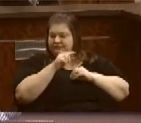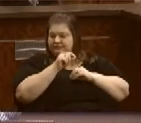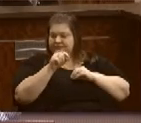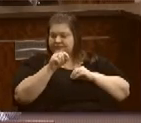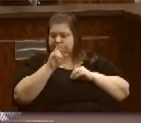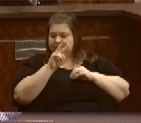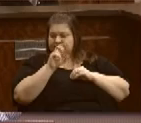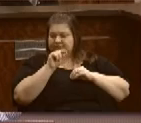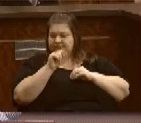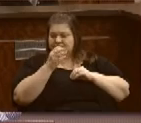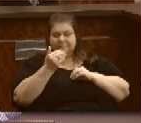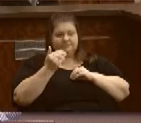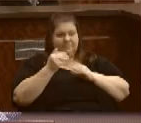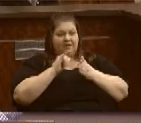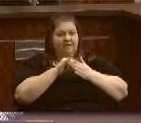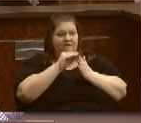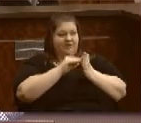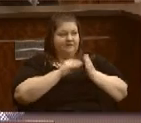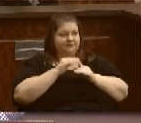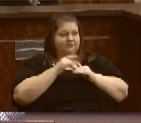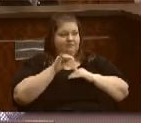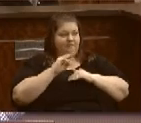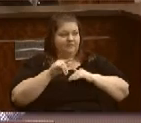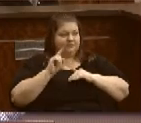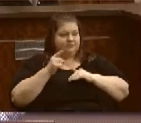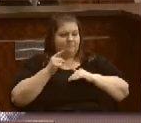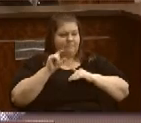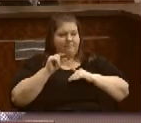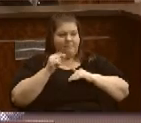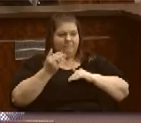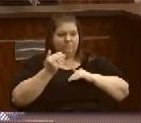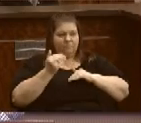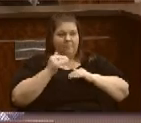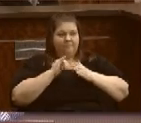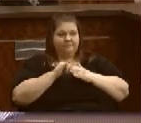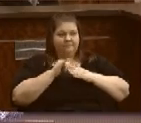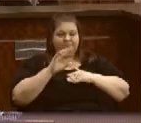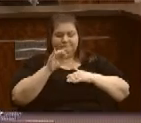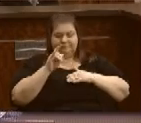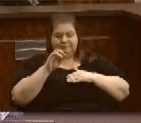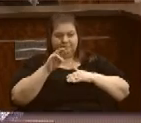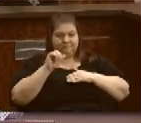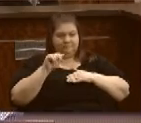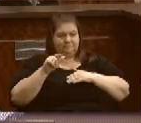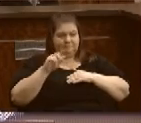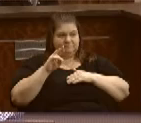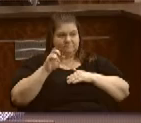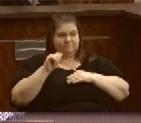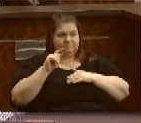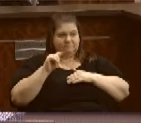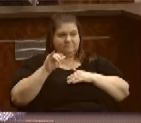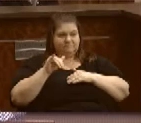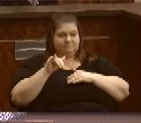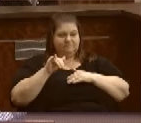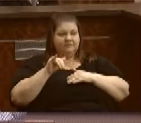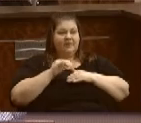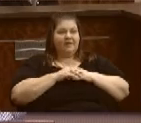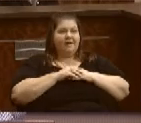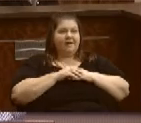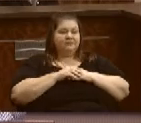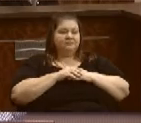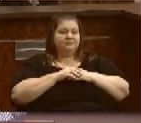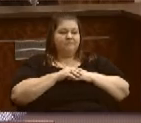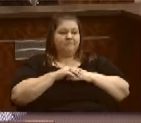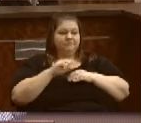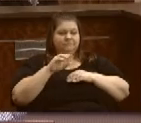RO1-1-2015 was filed on April 1st, 2015 by Federal Realty Investment Trust, 50 East Waynewood Road,